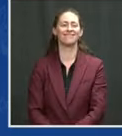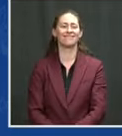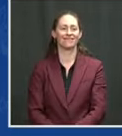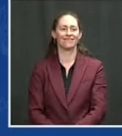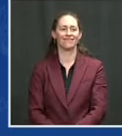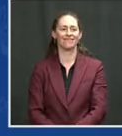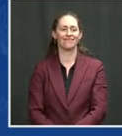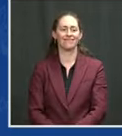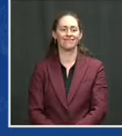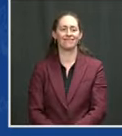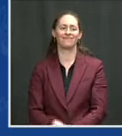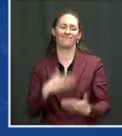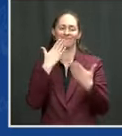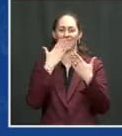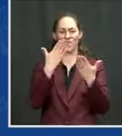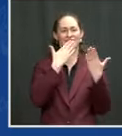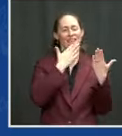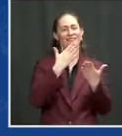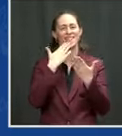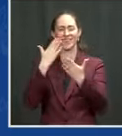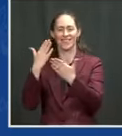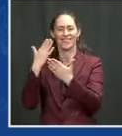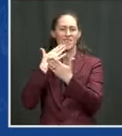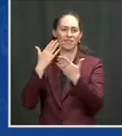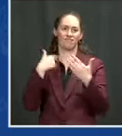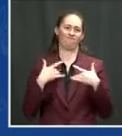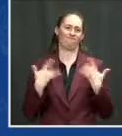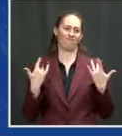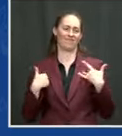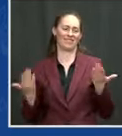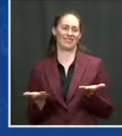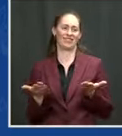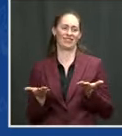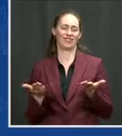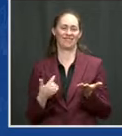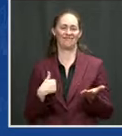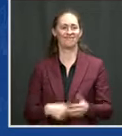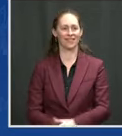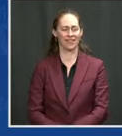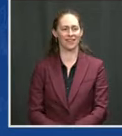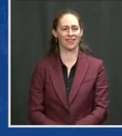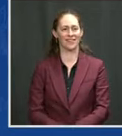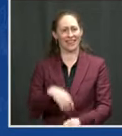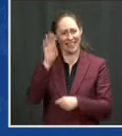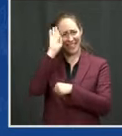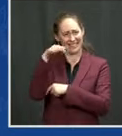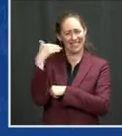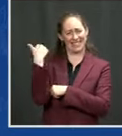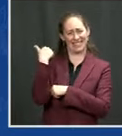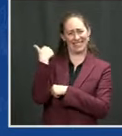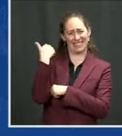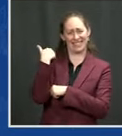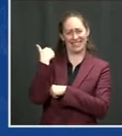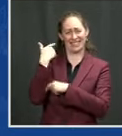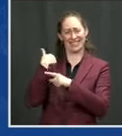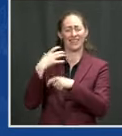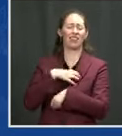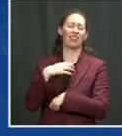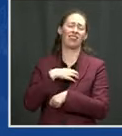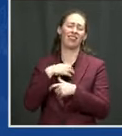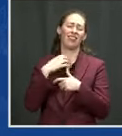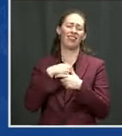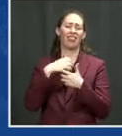Jeff taking all of our complaints over the past few months. He's been remarkable in helping us resolve all